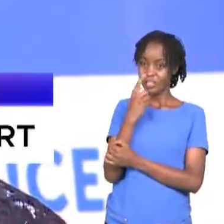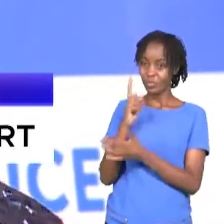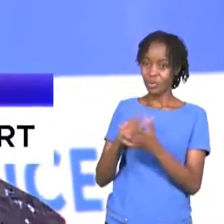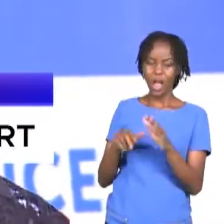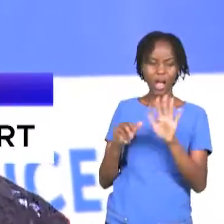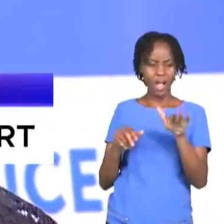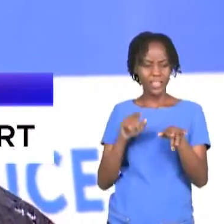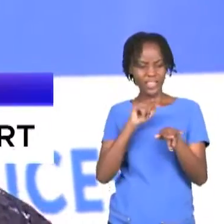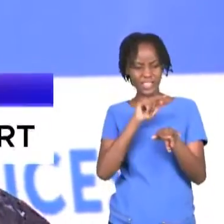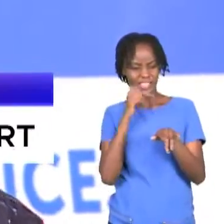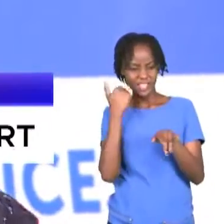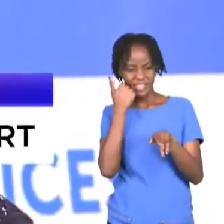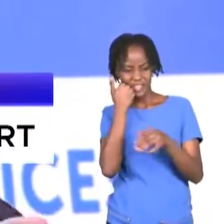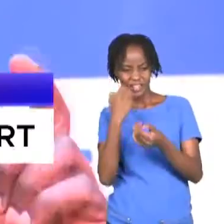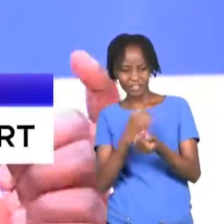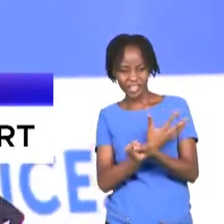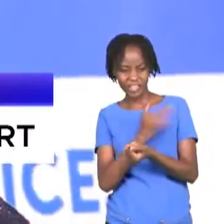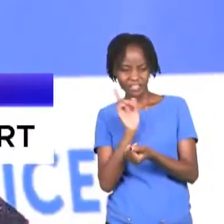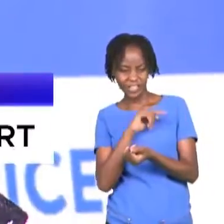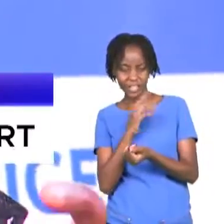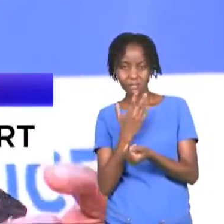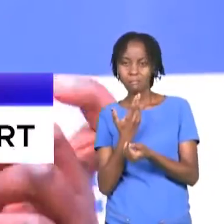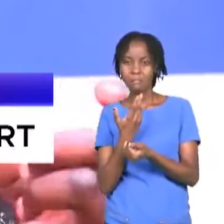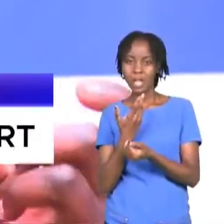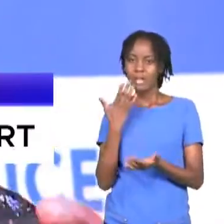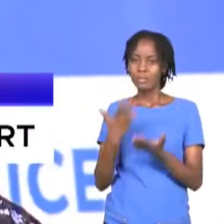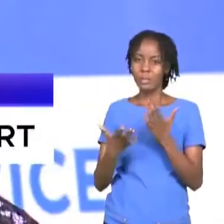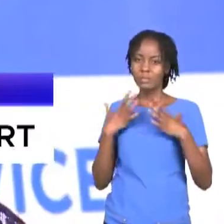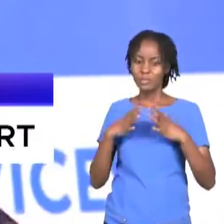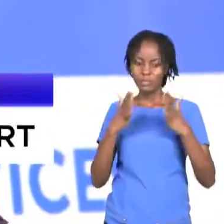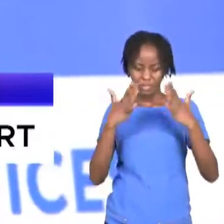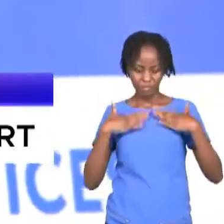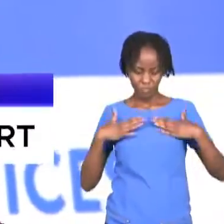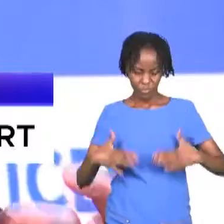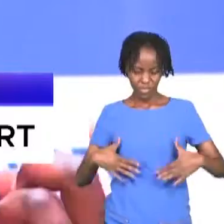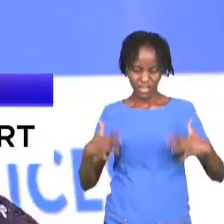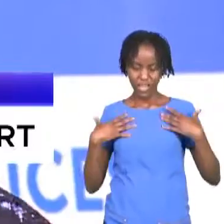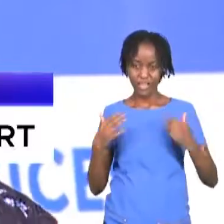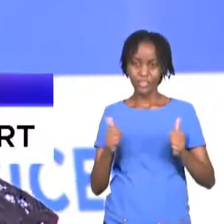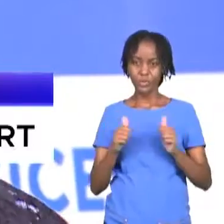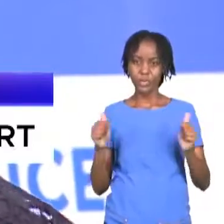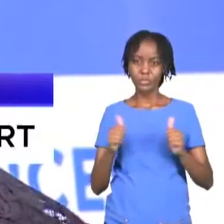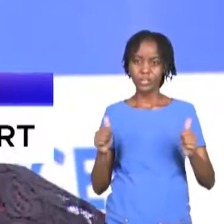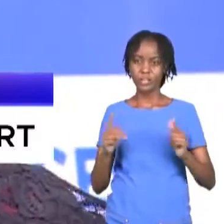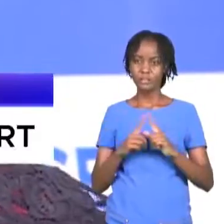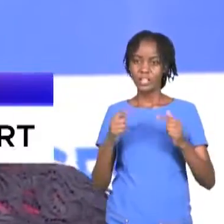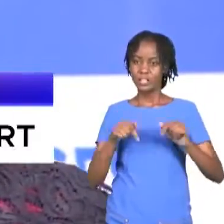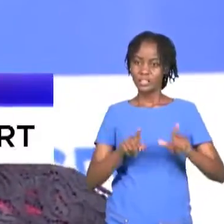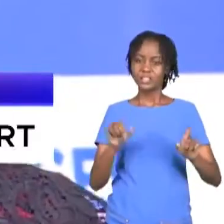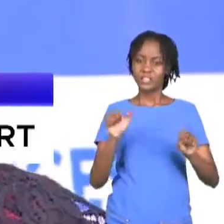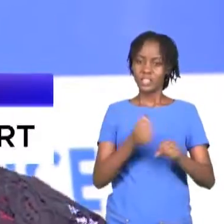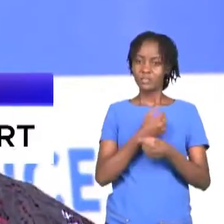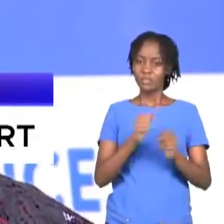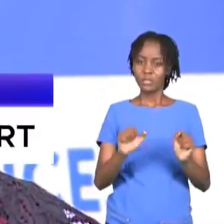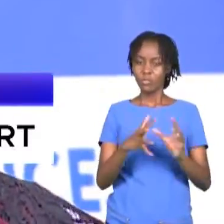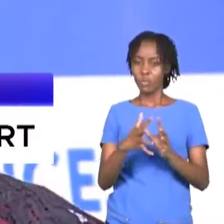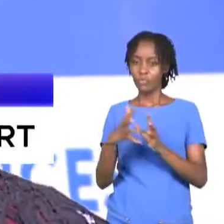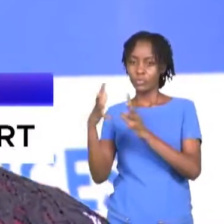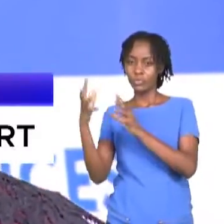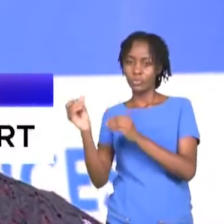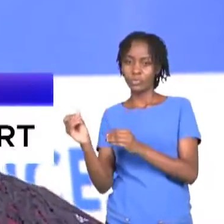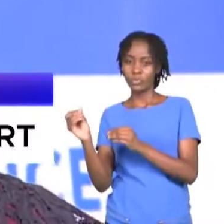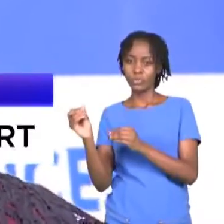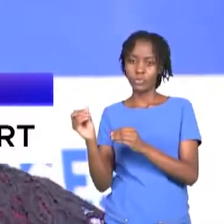has survived cancer. So you'll find somebody who's looking very healthy, yet he or she cannot go and get a meal for